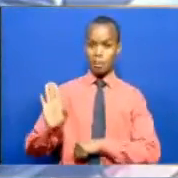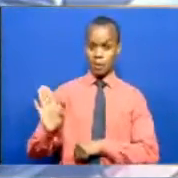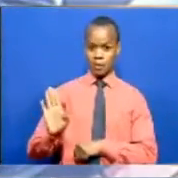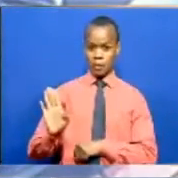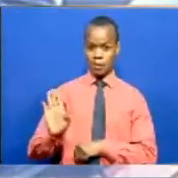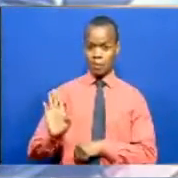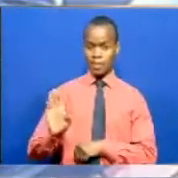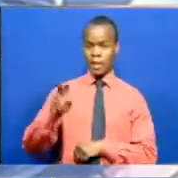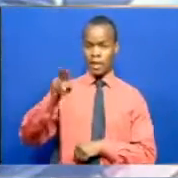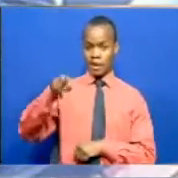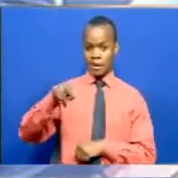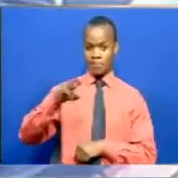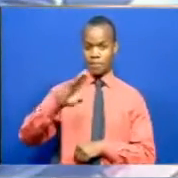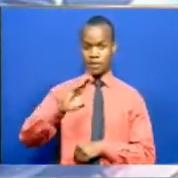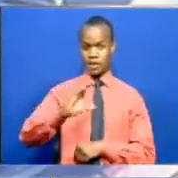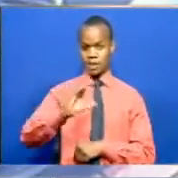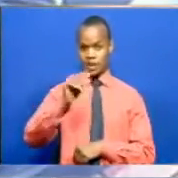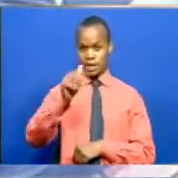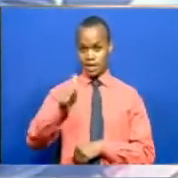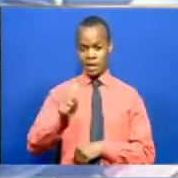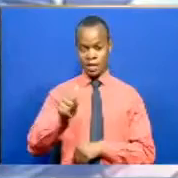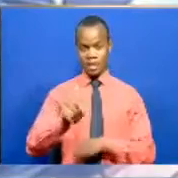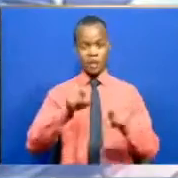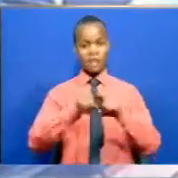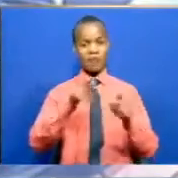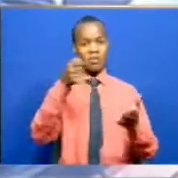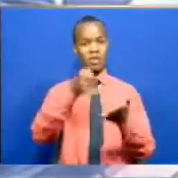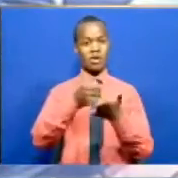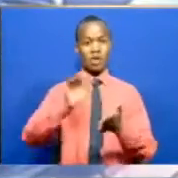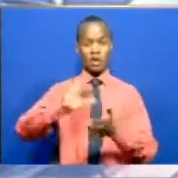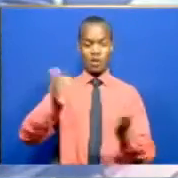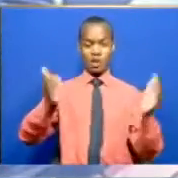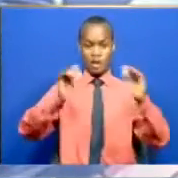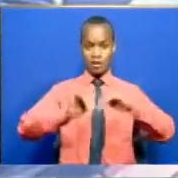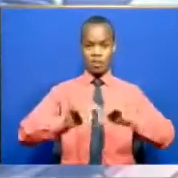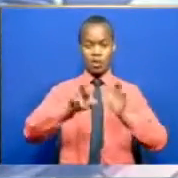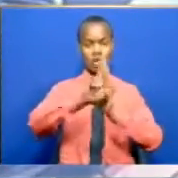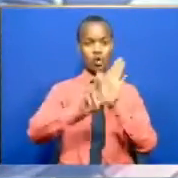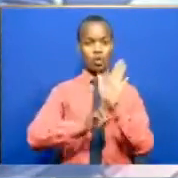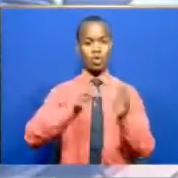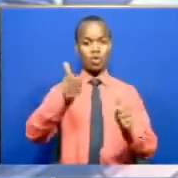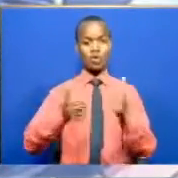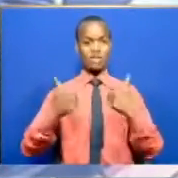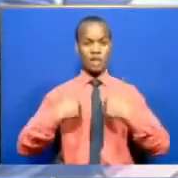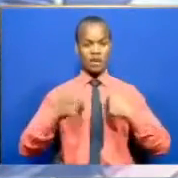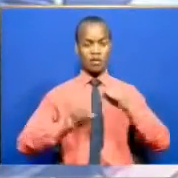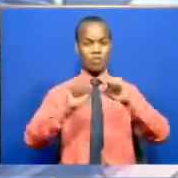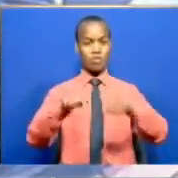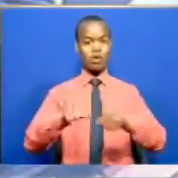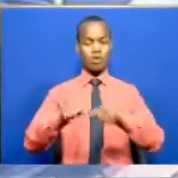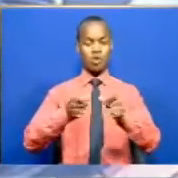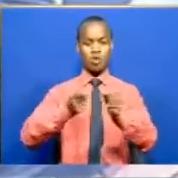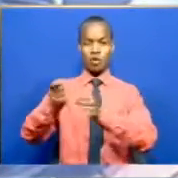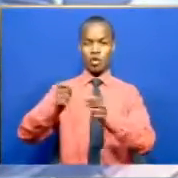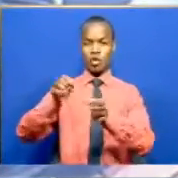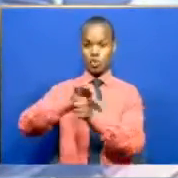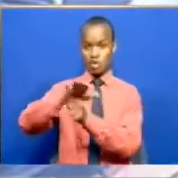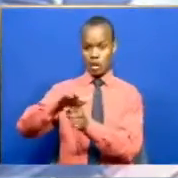County Assembly put the county administration to task over measures put in place to curb the spread of